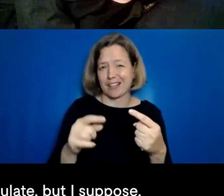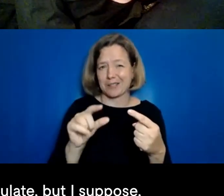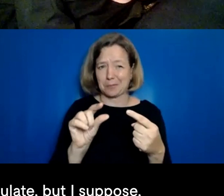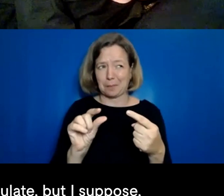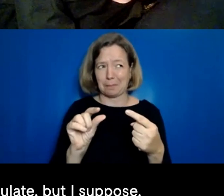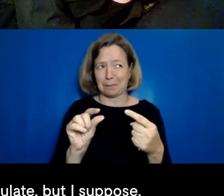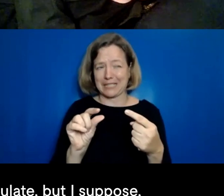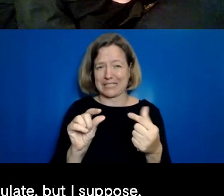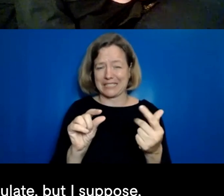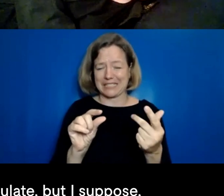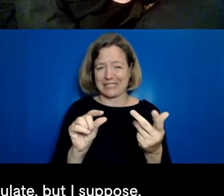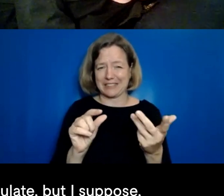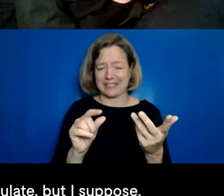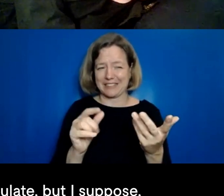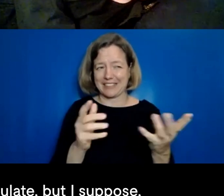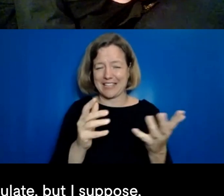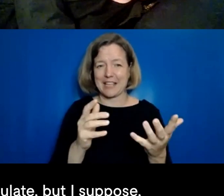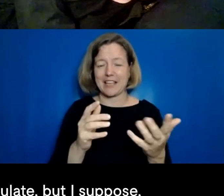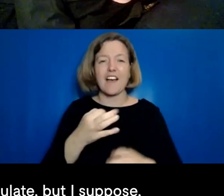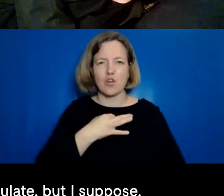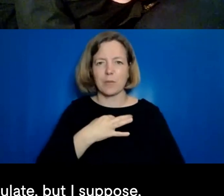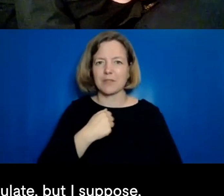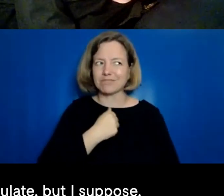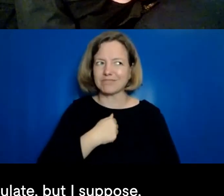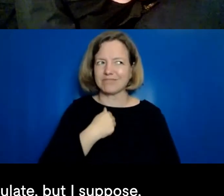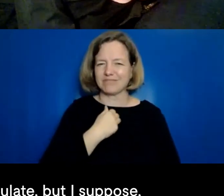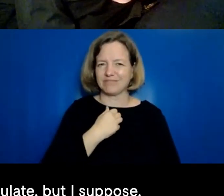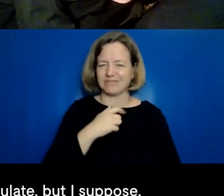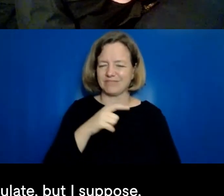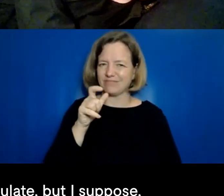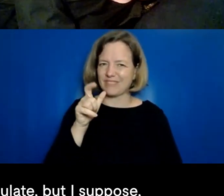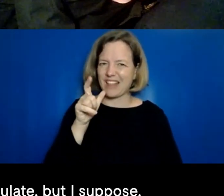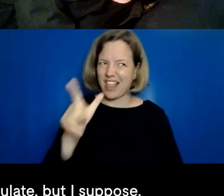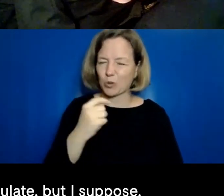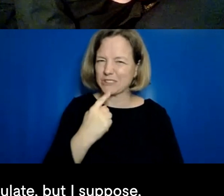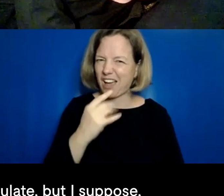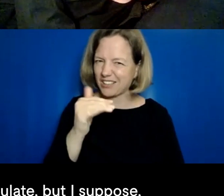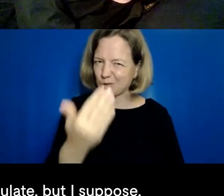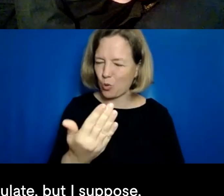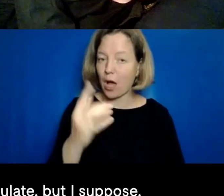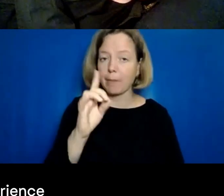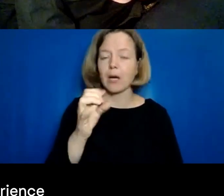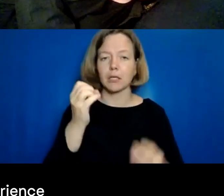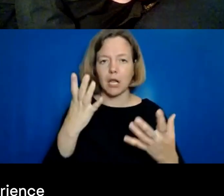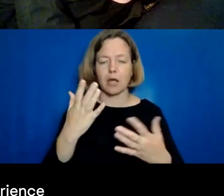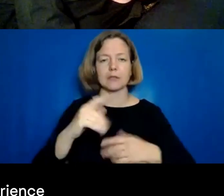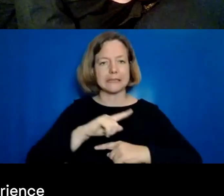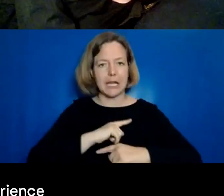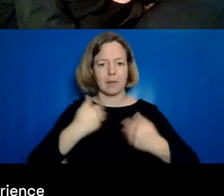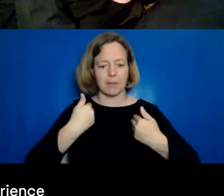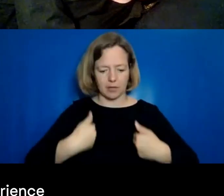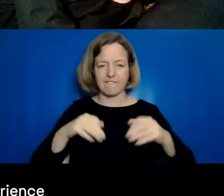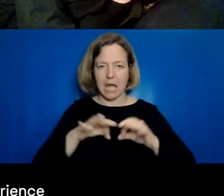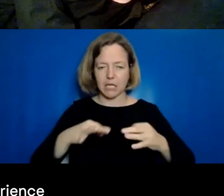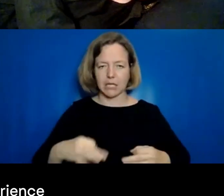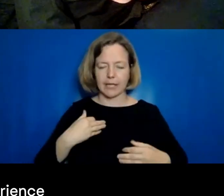it's a hard one to articulate, but I suppose I am aware that within my crip physicality, my experience,